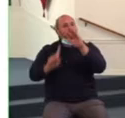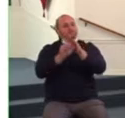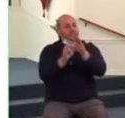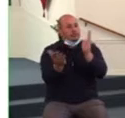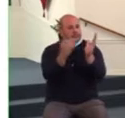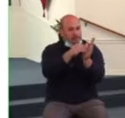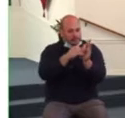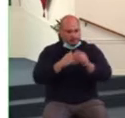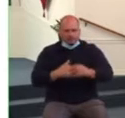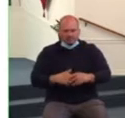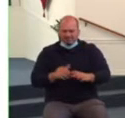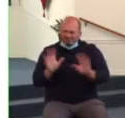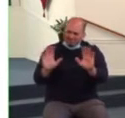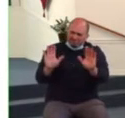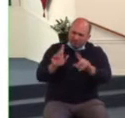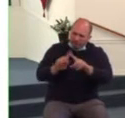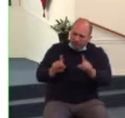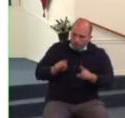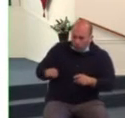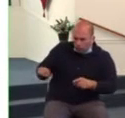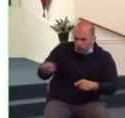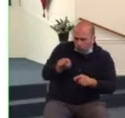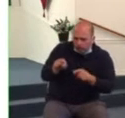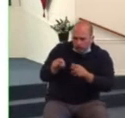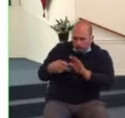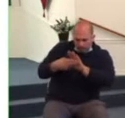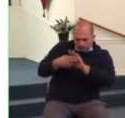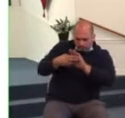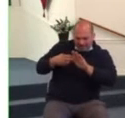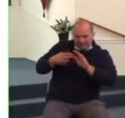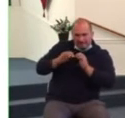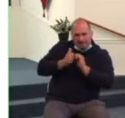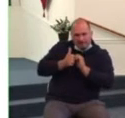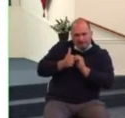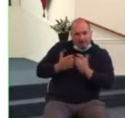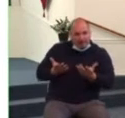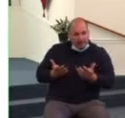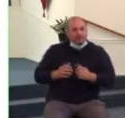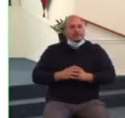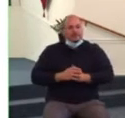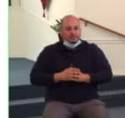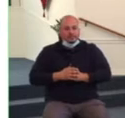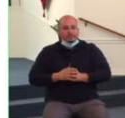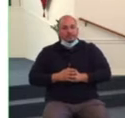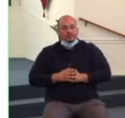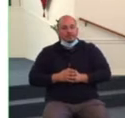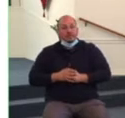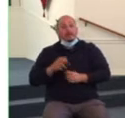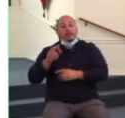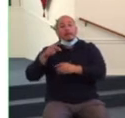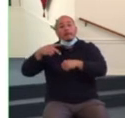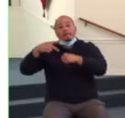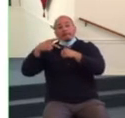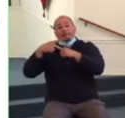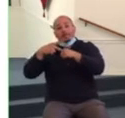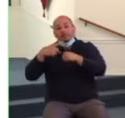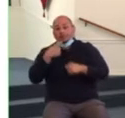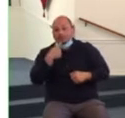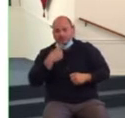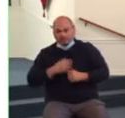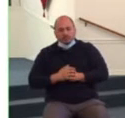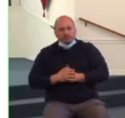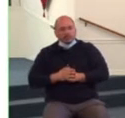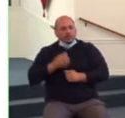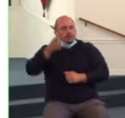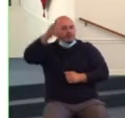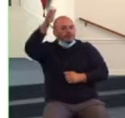"But what about you?" he asked. "Who do you say I am?" Peter answered, "God's